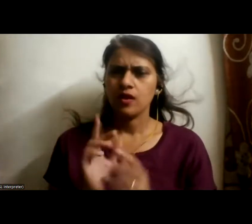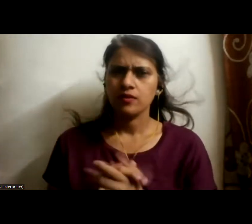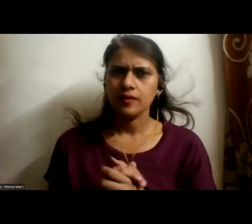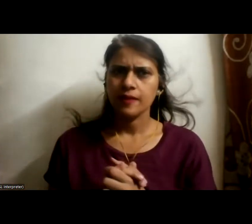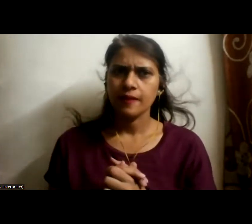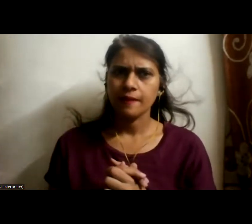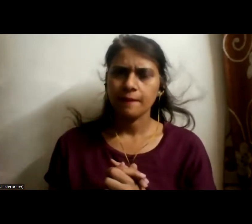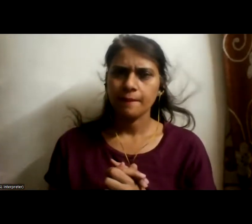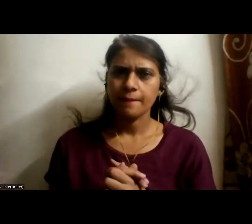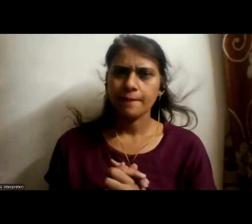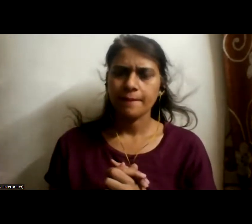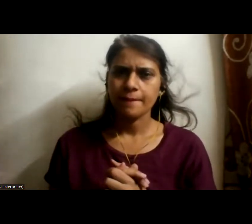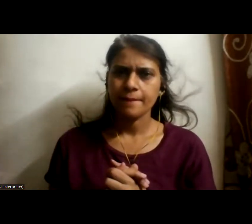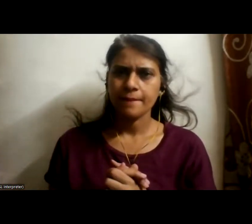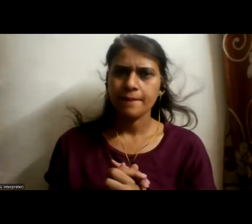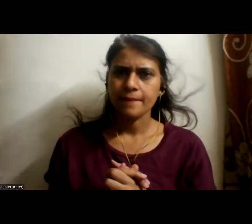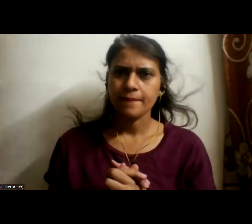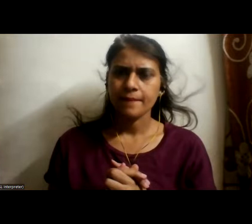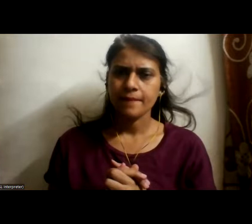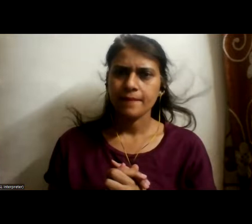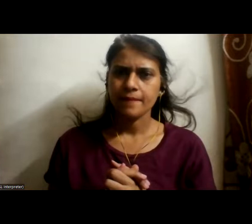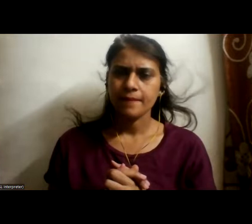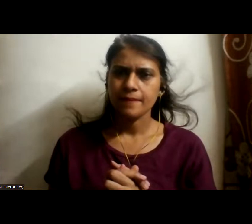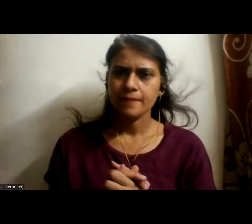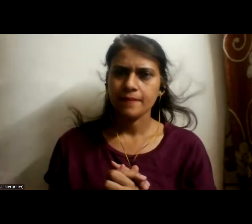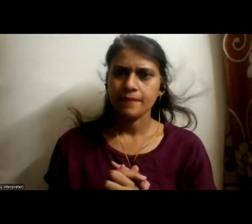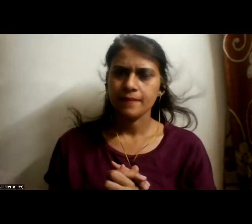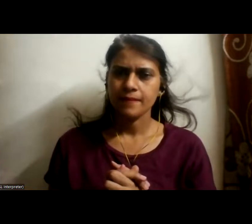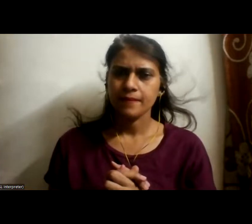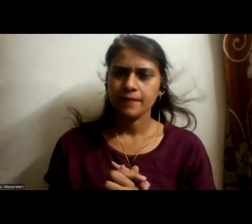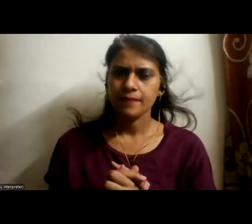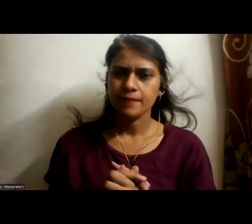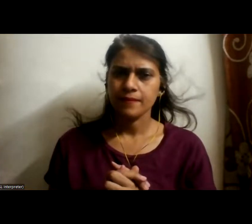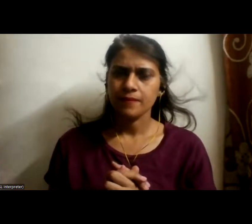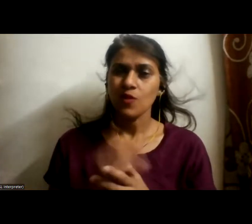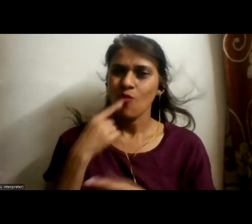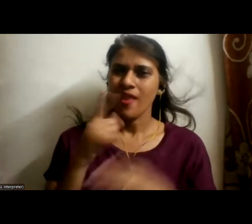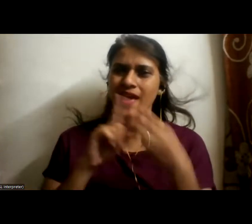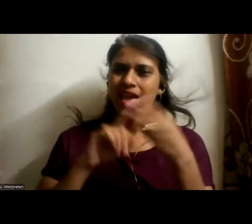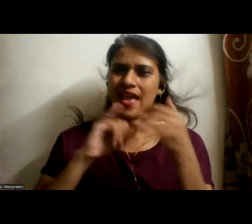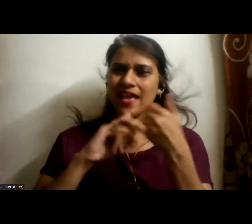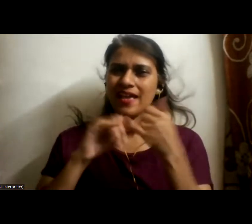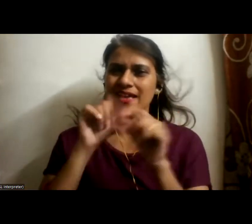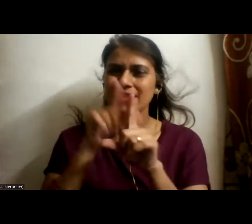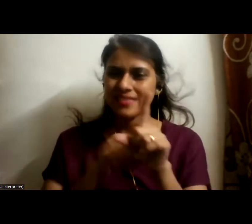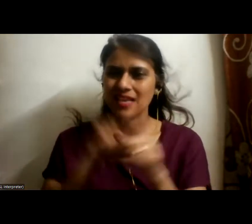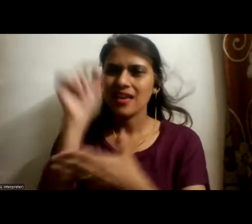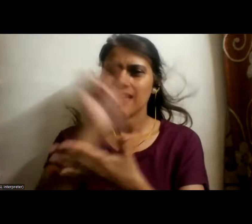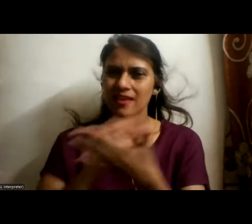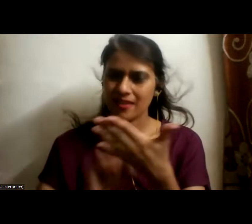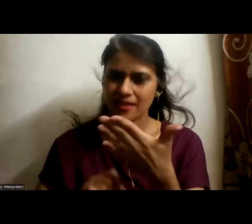you have said that we have to write that essay or whatever that we want to write,